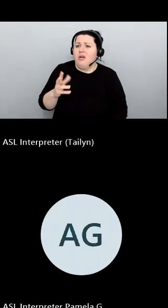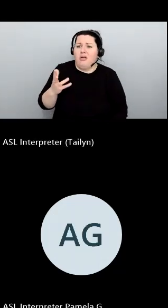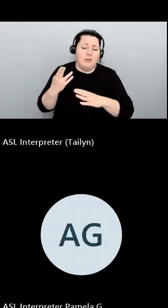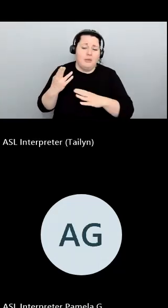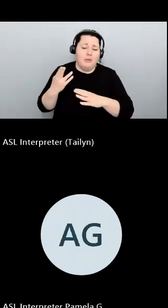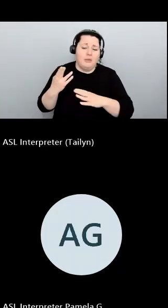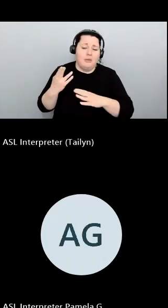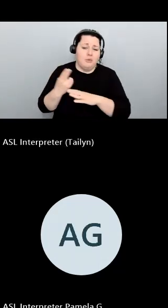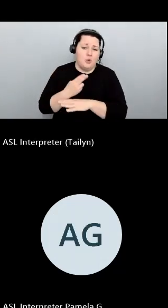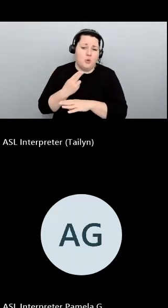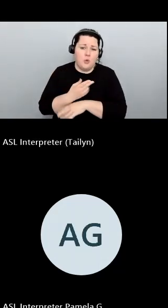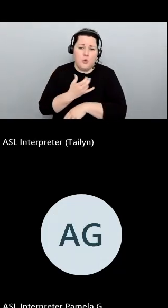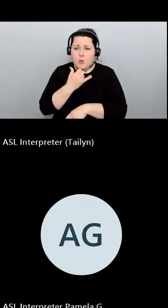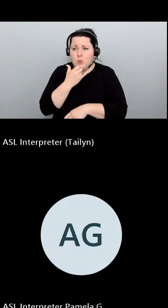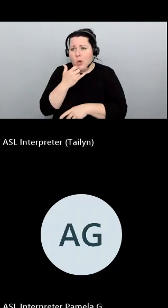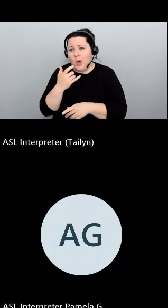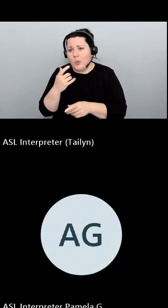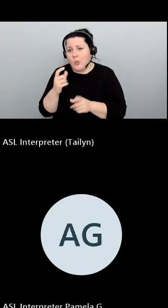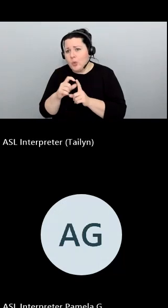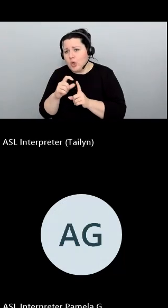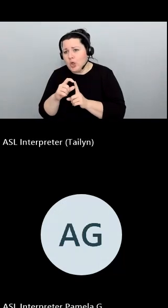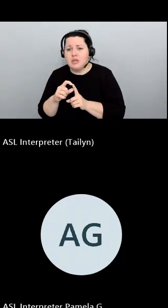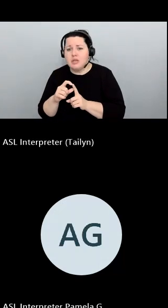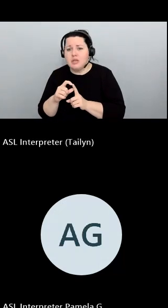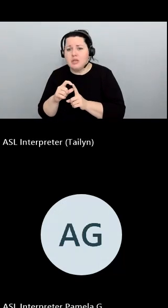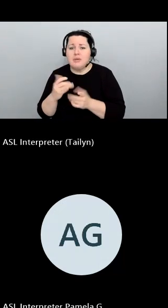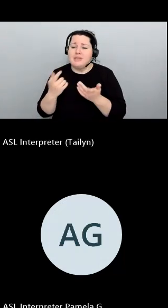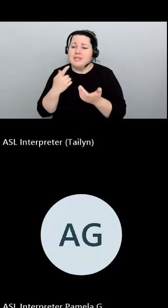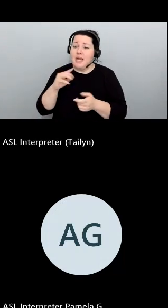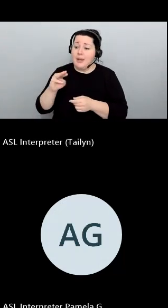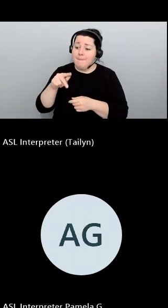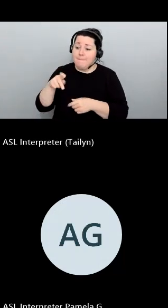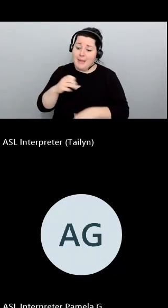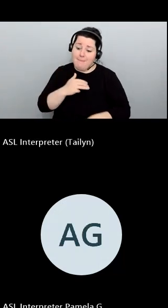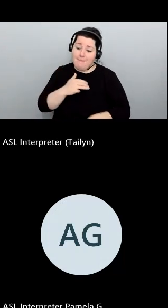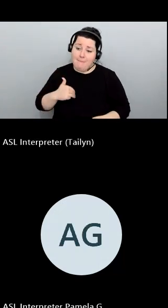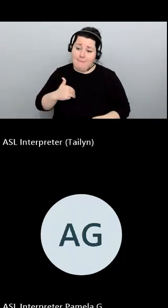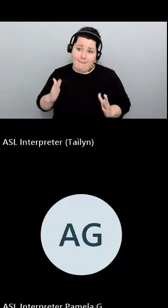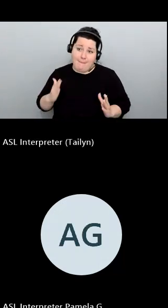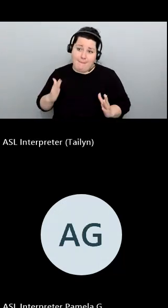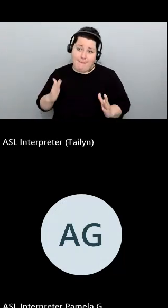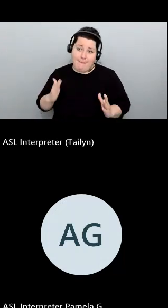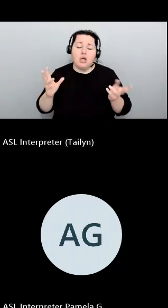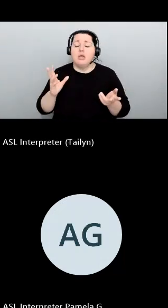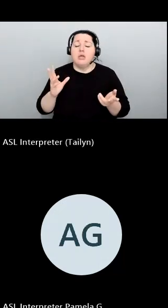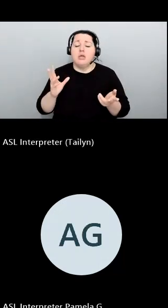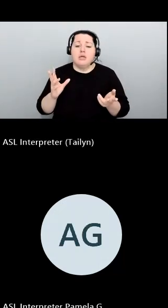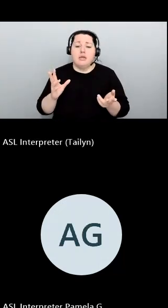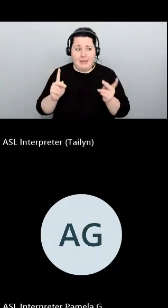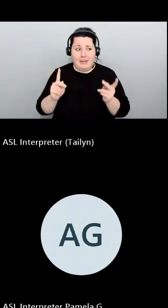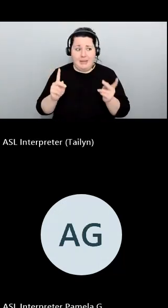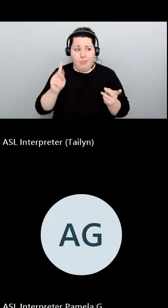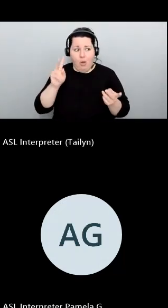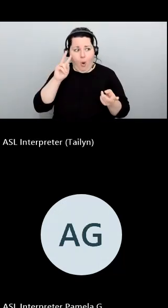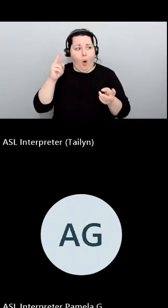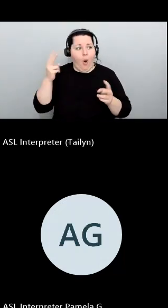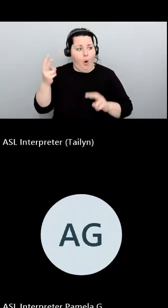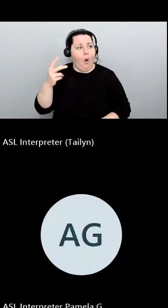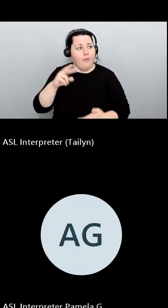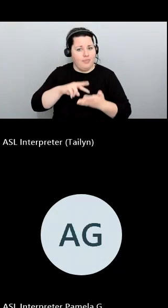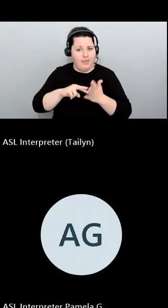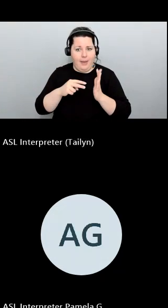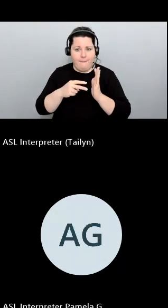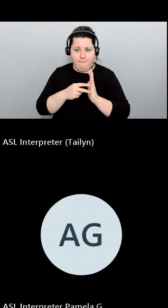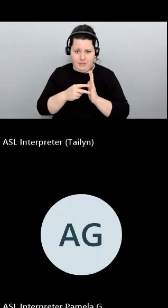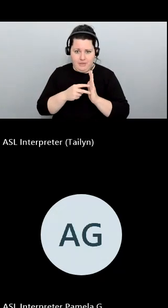might use incorrect words, like saying you're a MAPE member. And a lot of people sometimes mistakenly believe that they took a